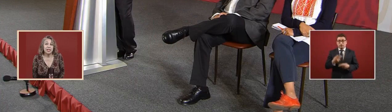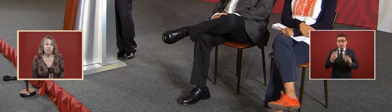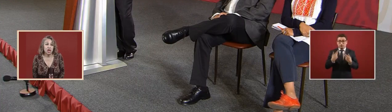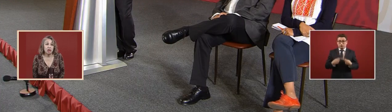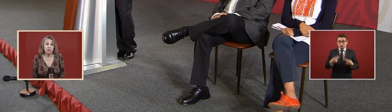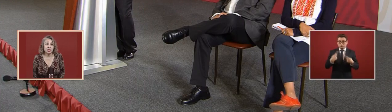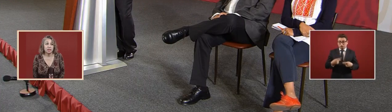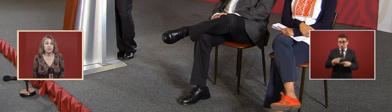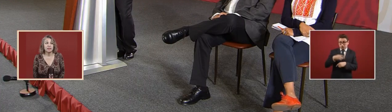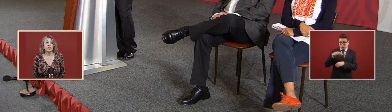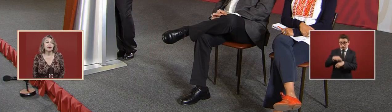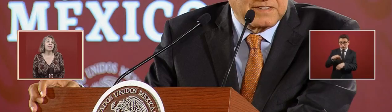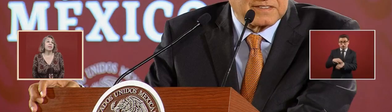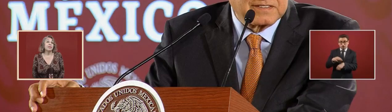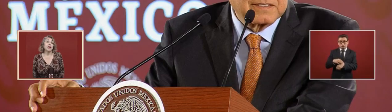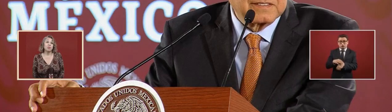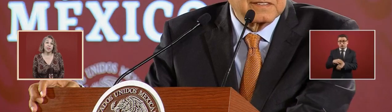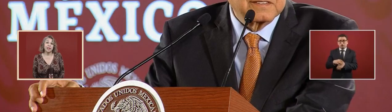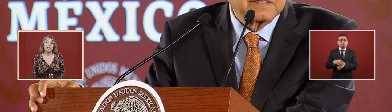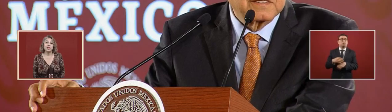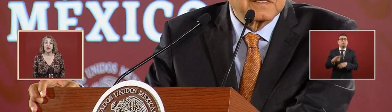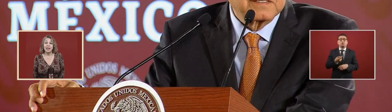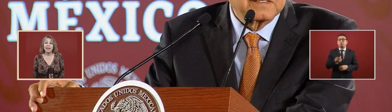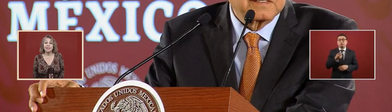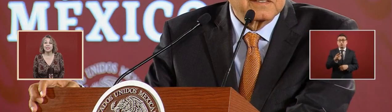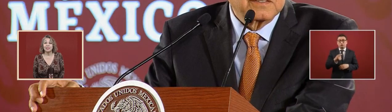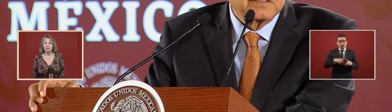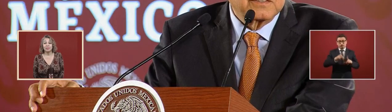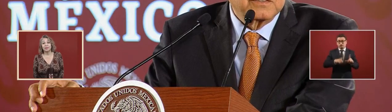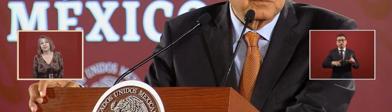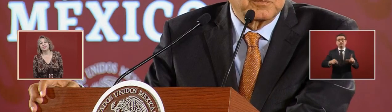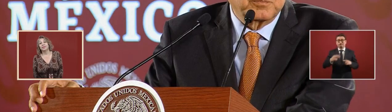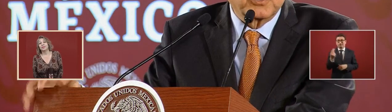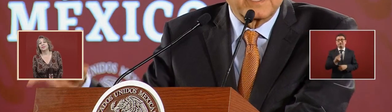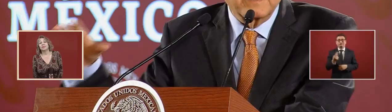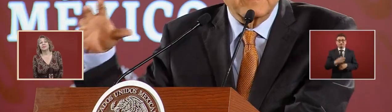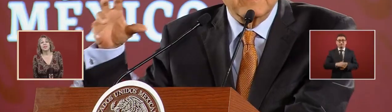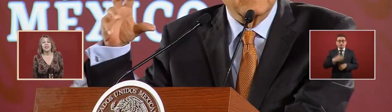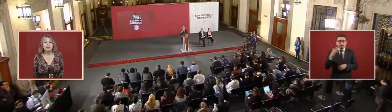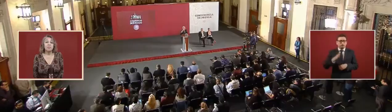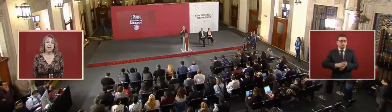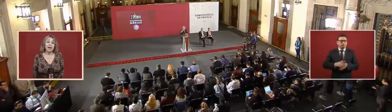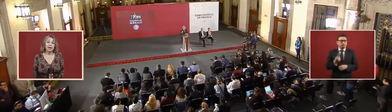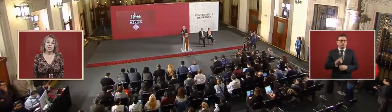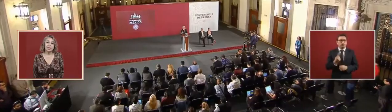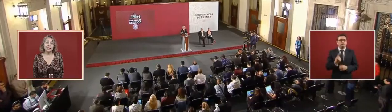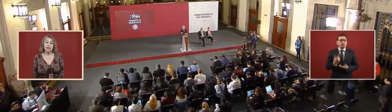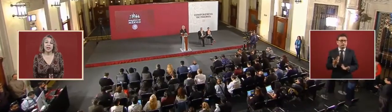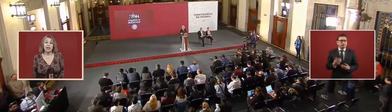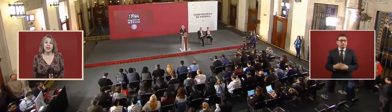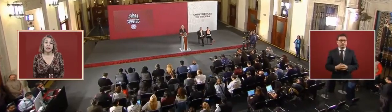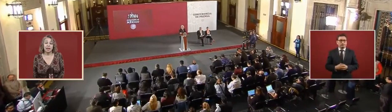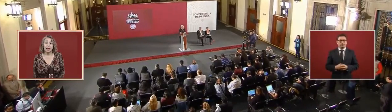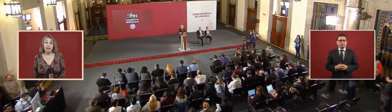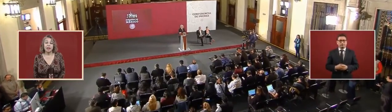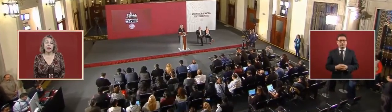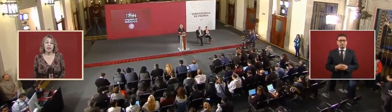have less doctors que necesita el país than what the country needs. Porque prevaleció